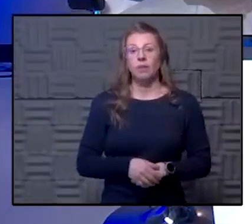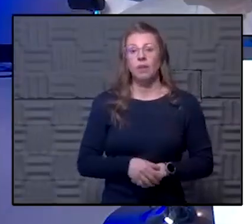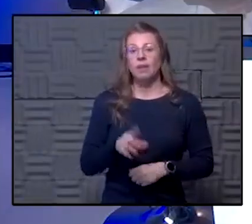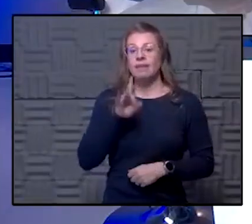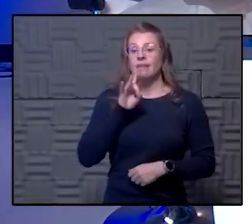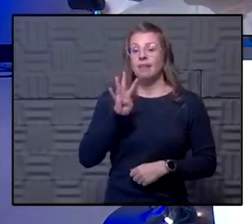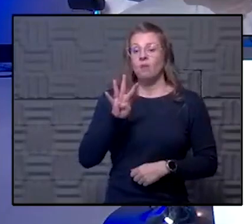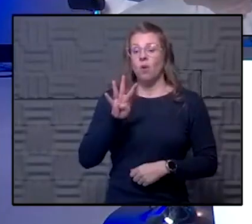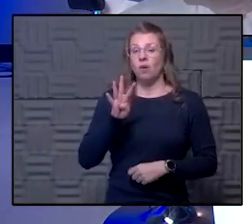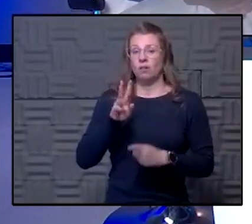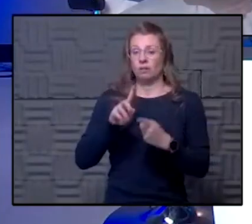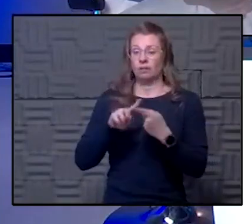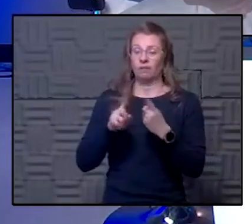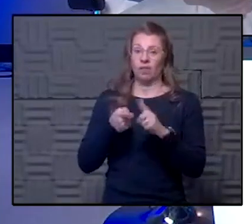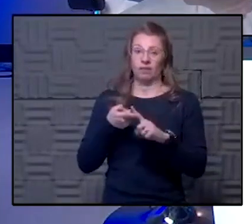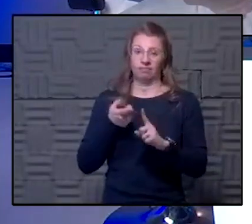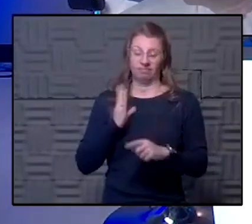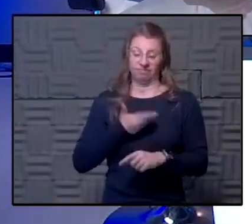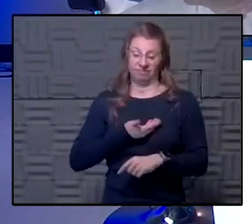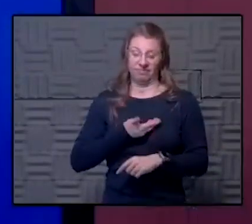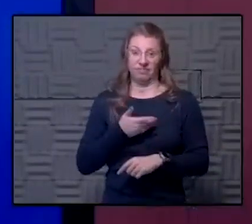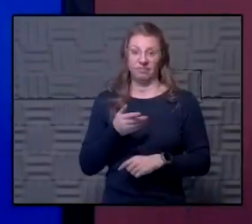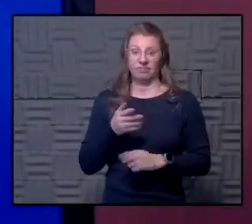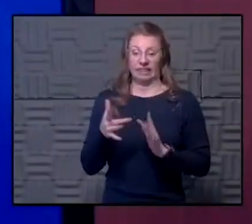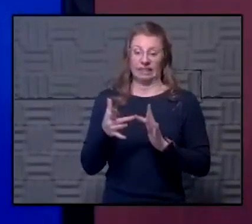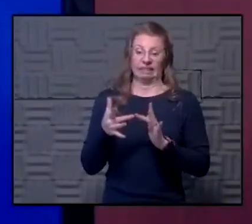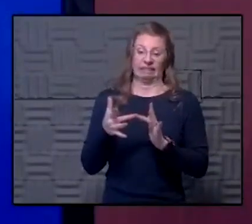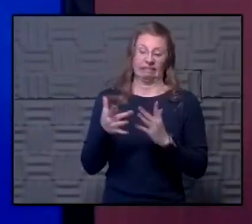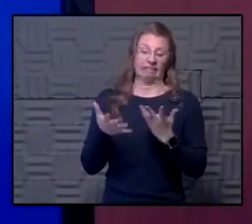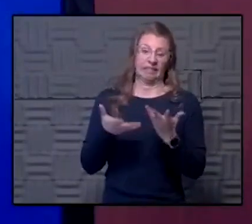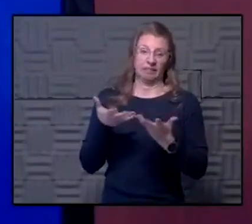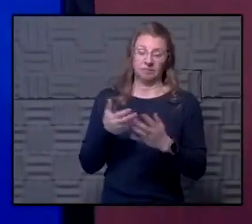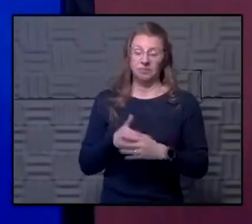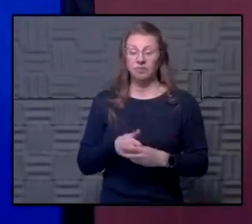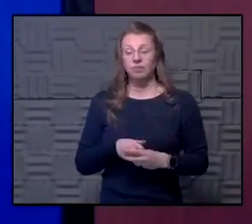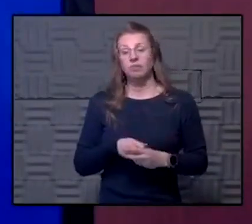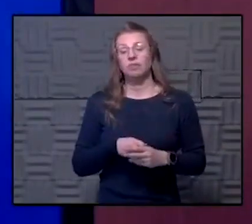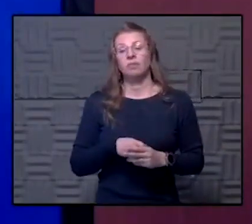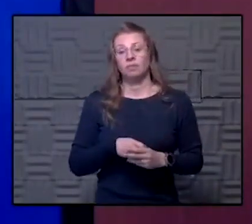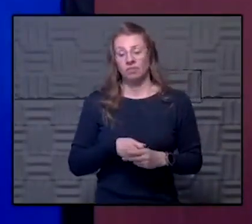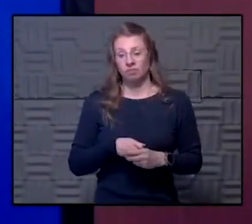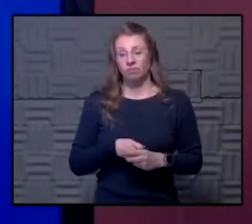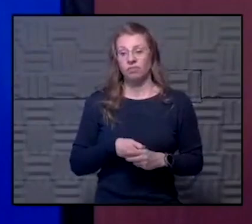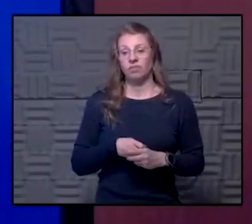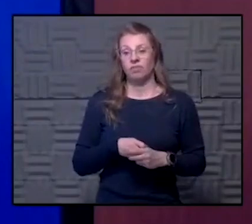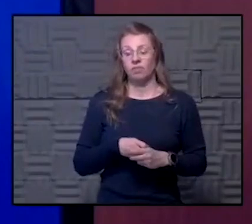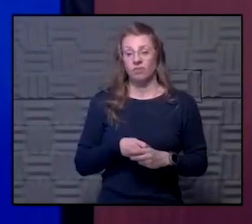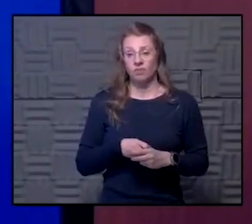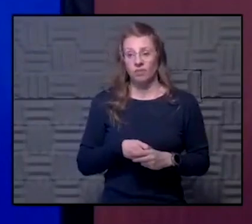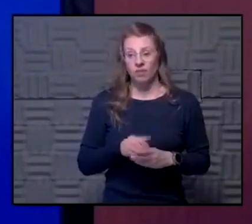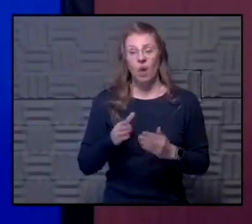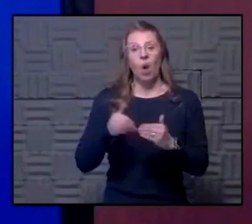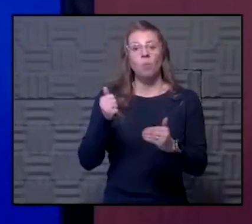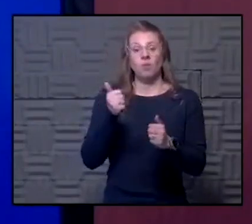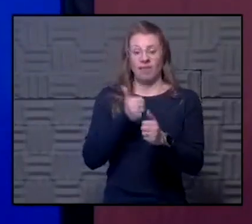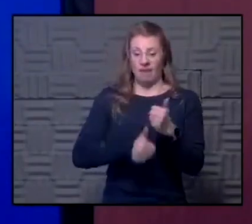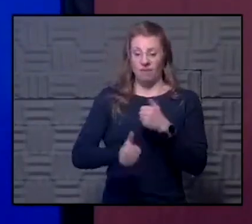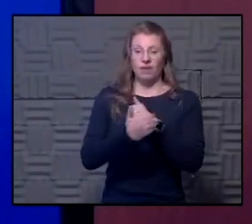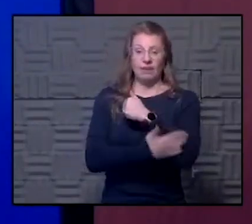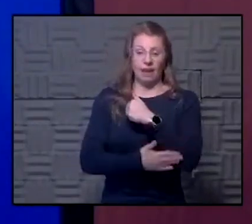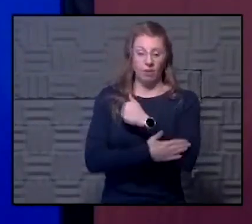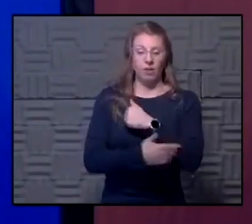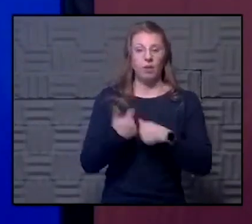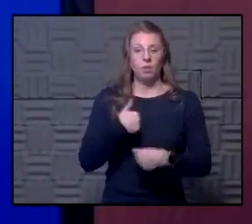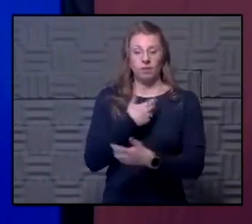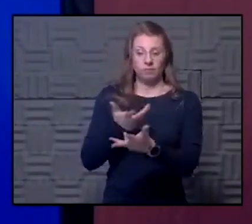our 84-year-old friend and tech savviness, I think we have heard from nearly every county that we have spoken with,